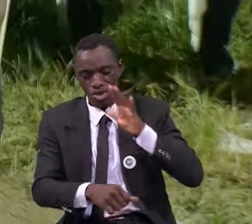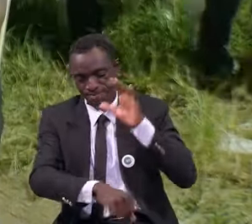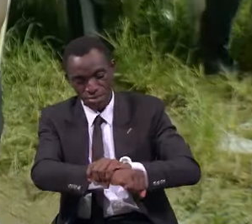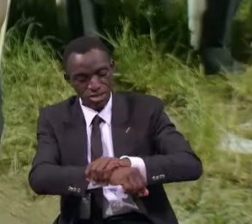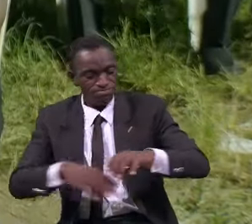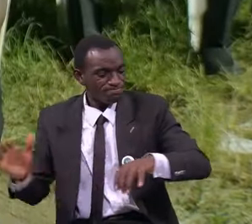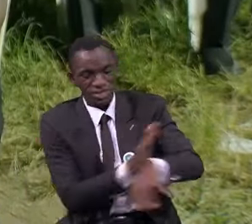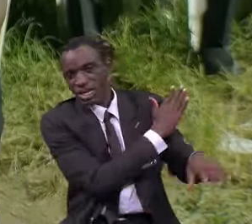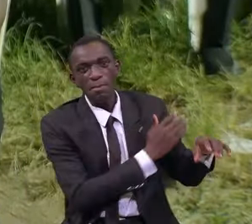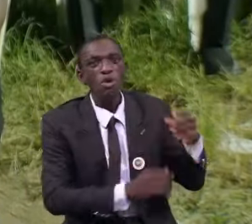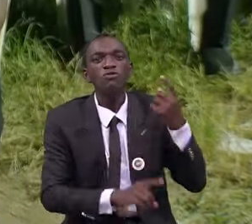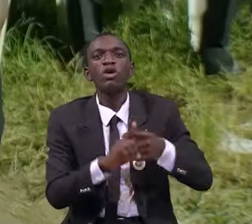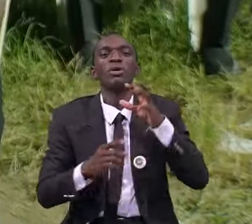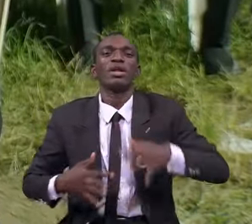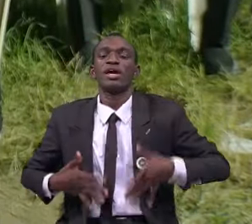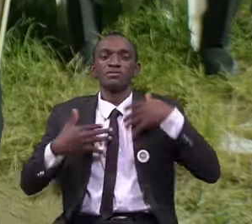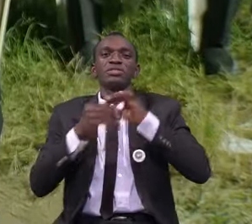name.